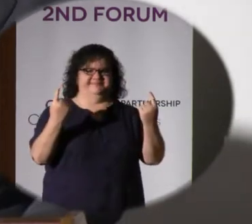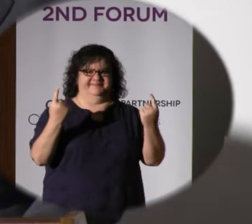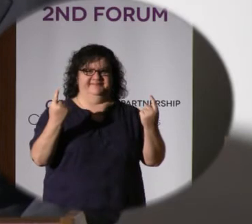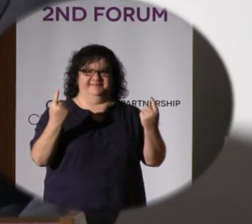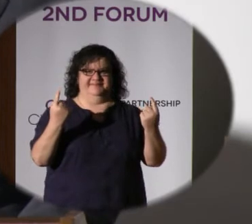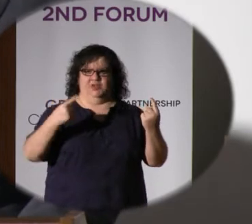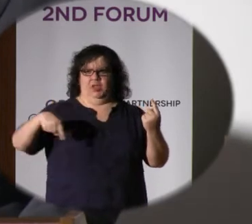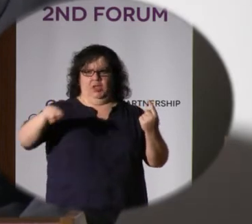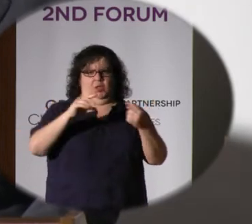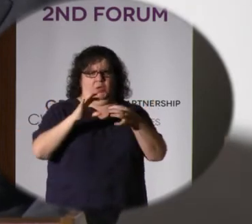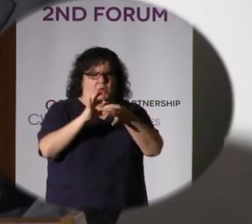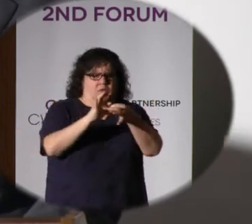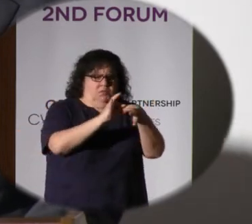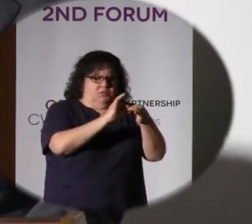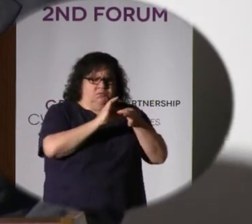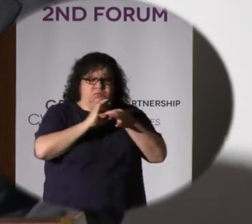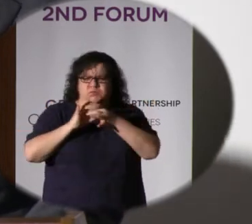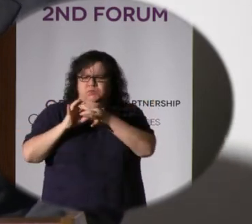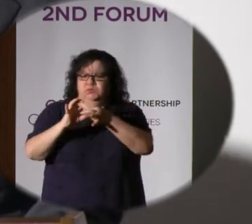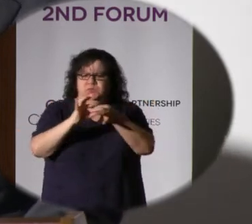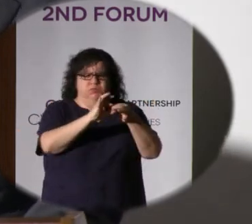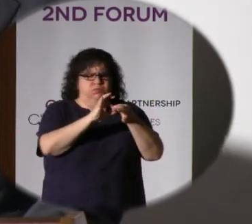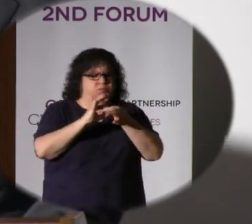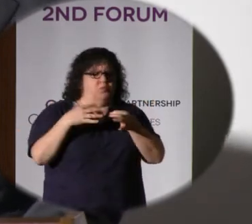of children with disabilities.